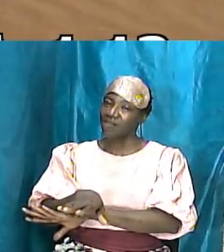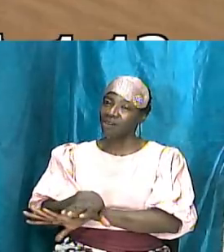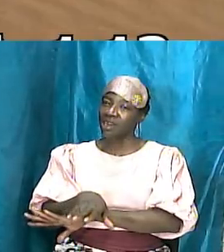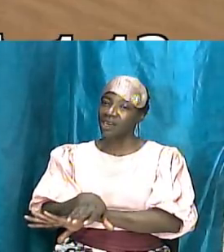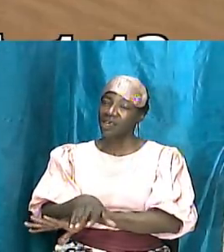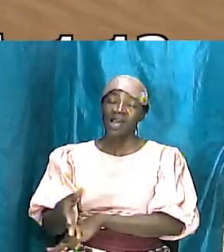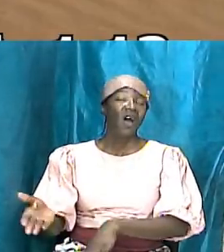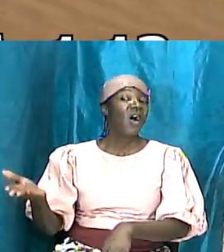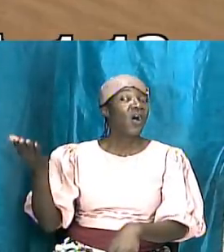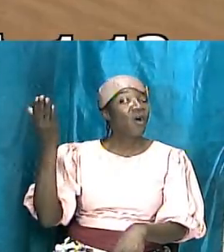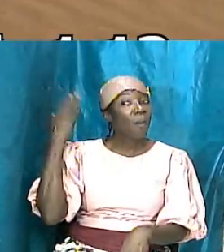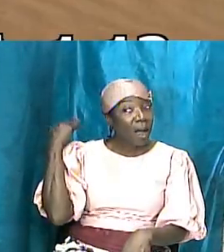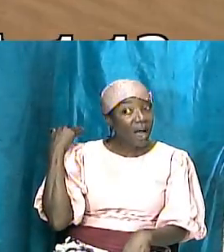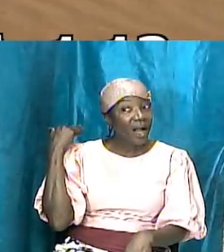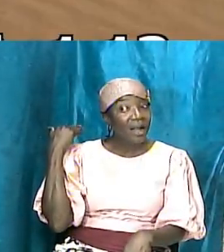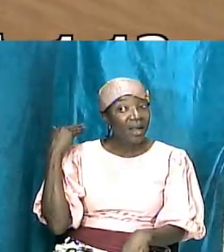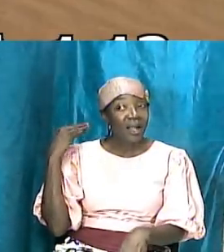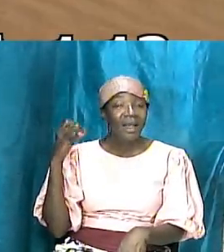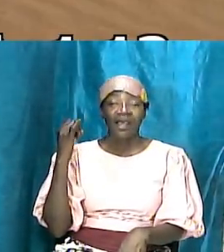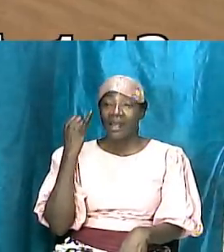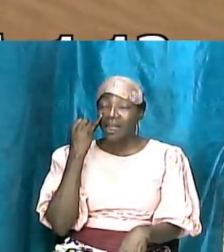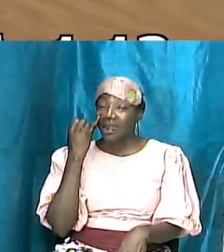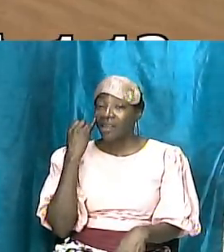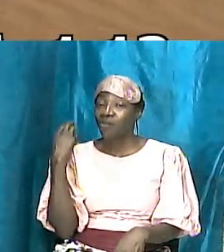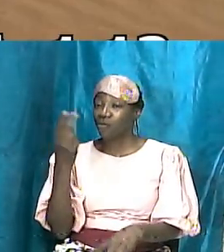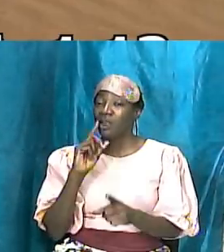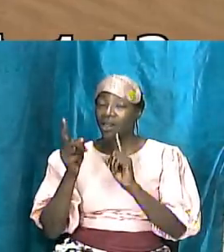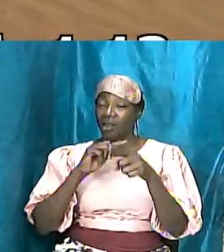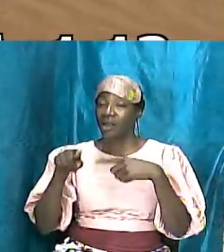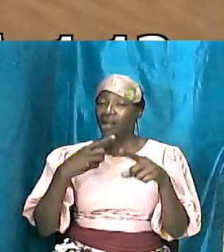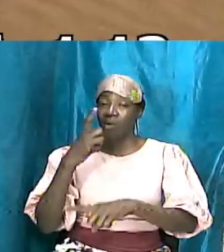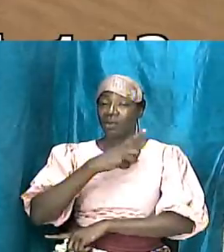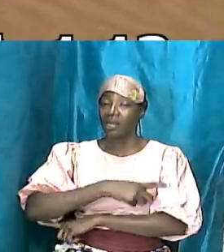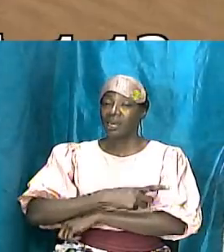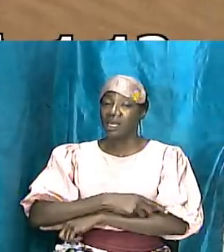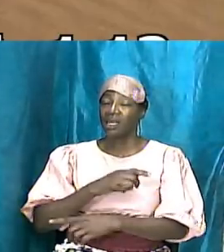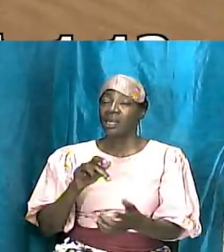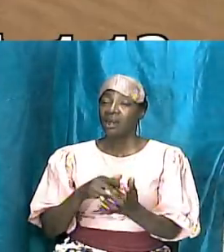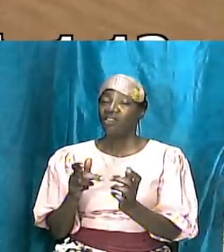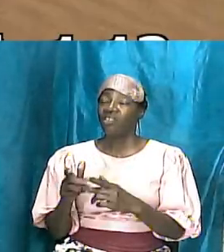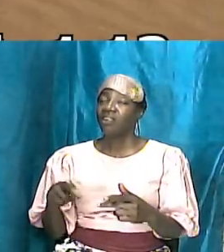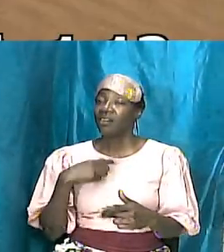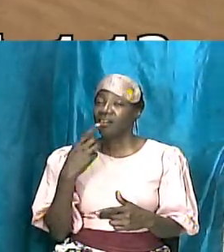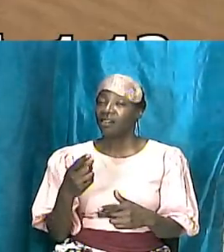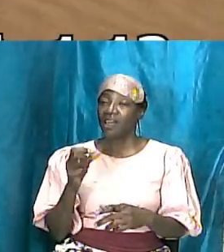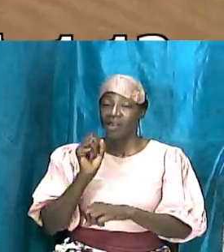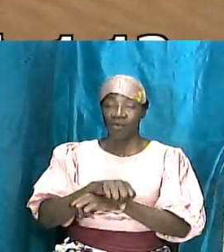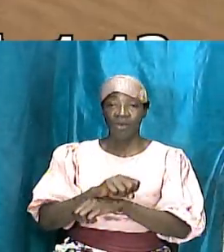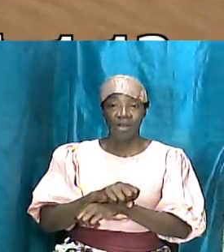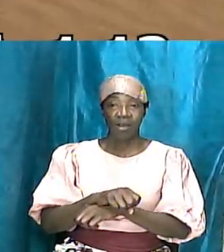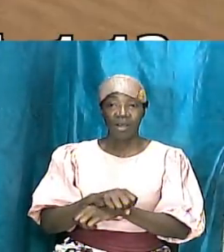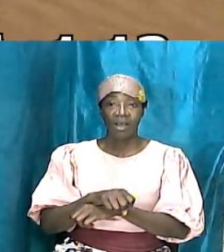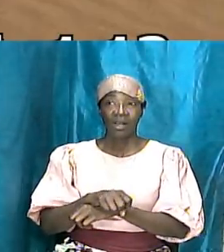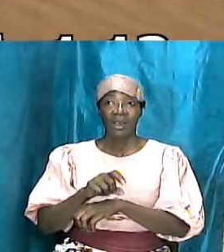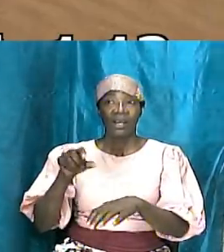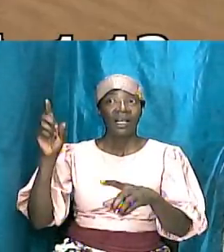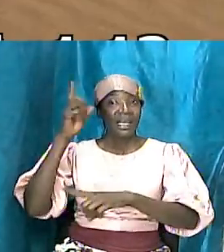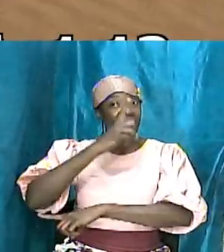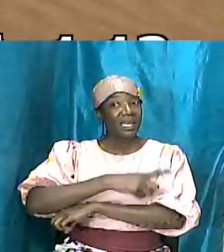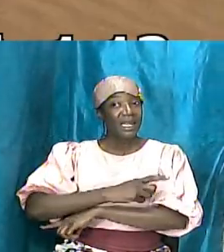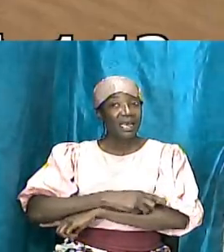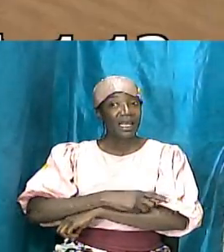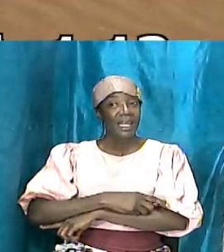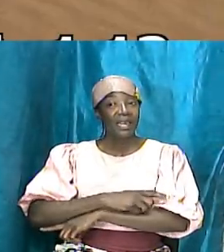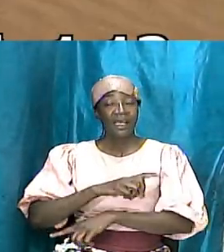back. So that if we are going to talk about a day, even Jesus said one time, you know, we work while it is day. You